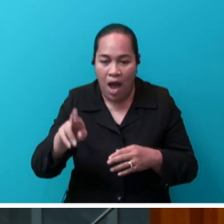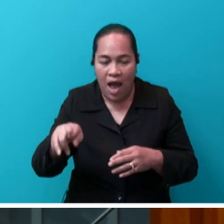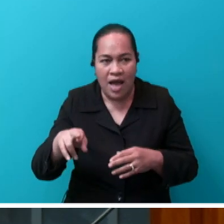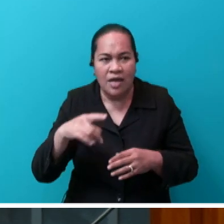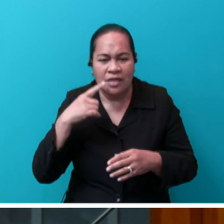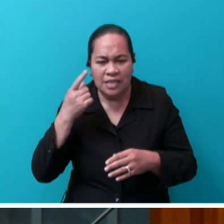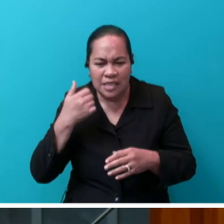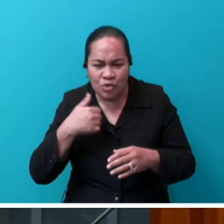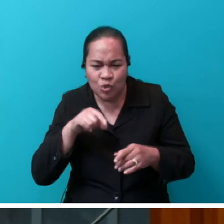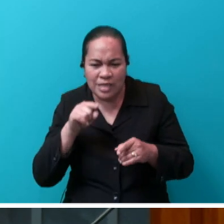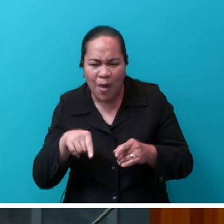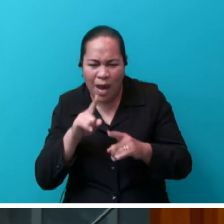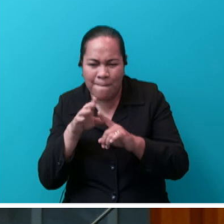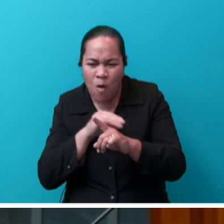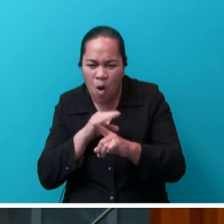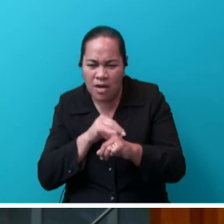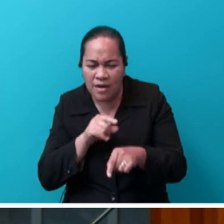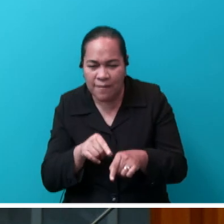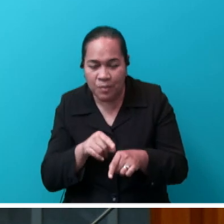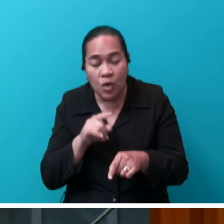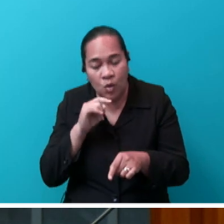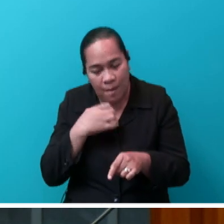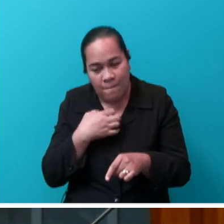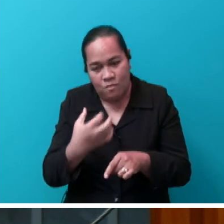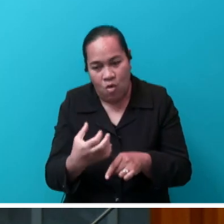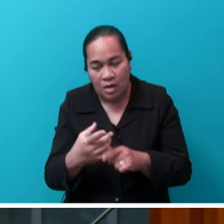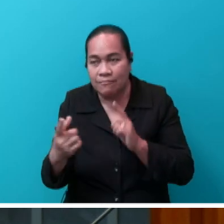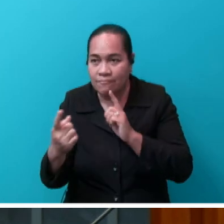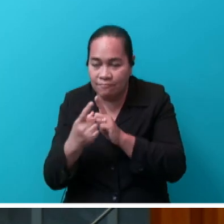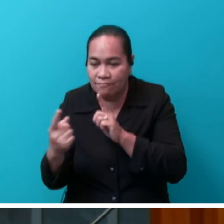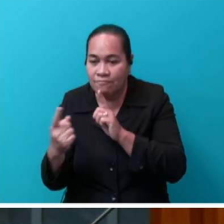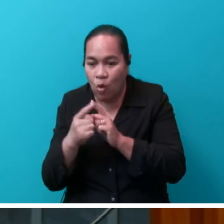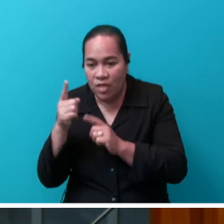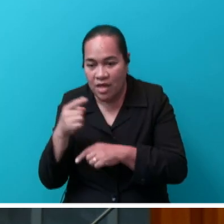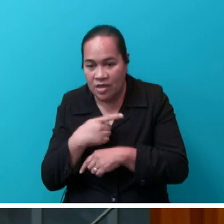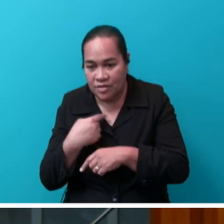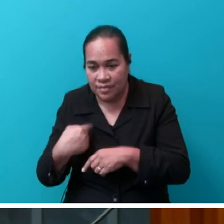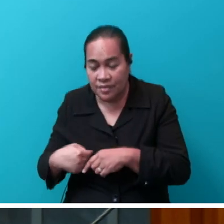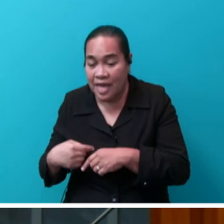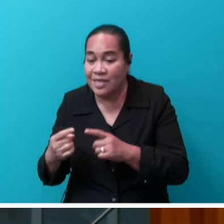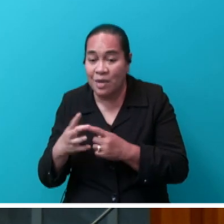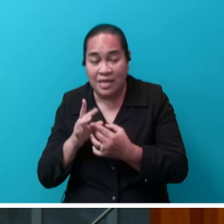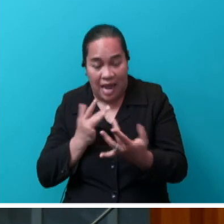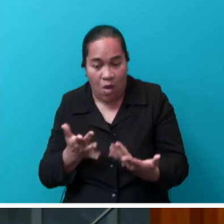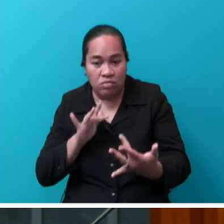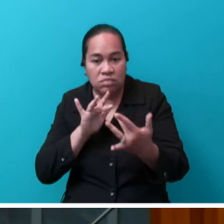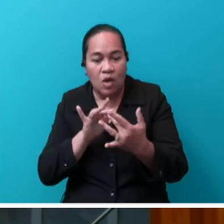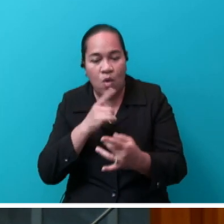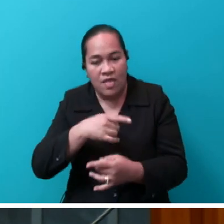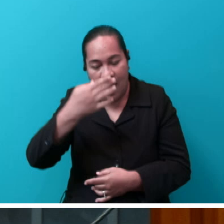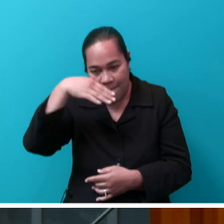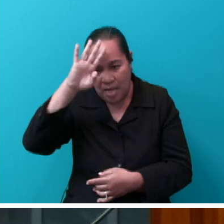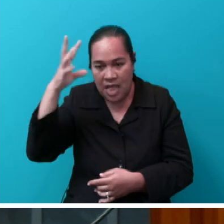model, which would be further explored through bilateral meetings with the Ambassador to China, Mr. Robert